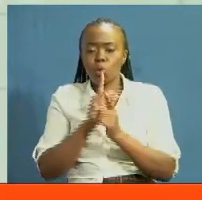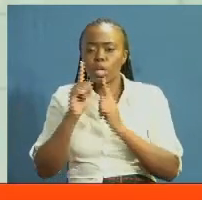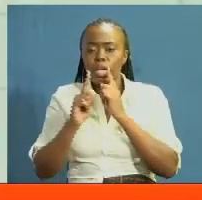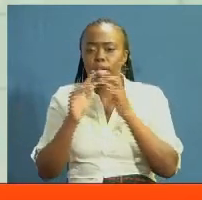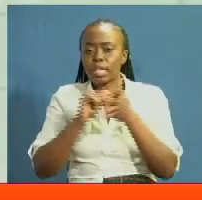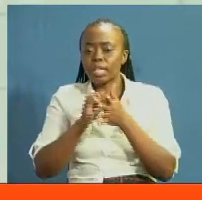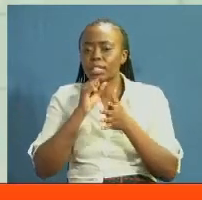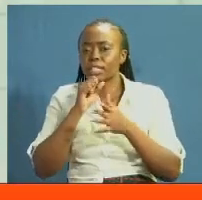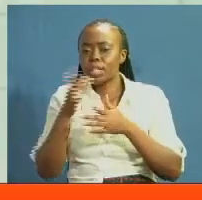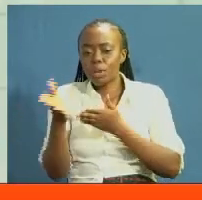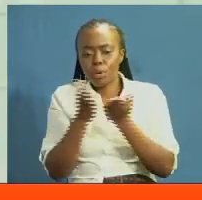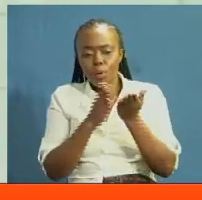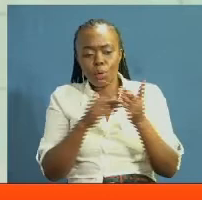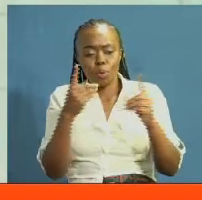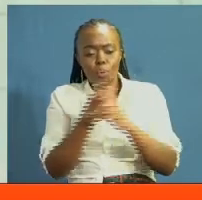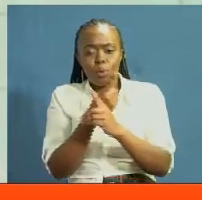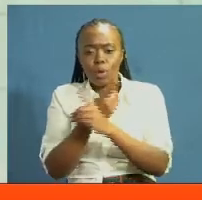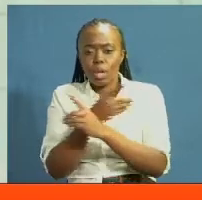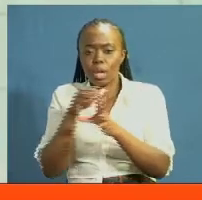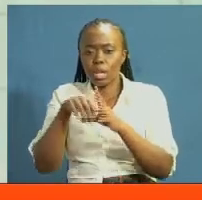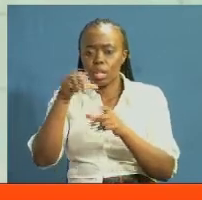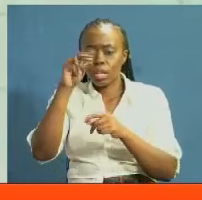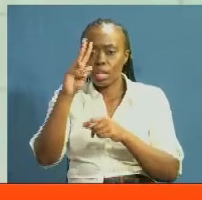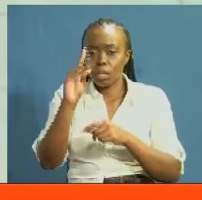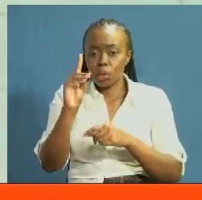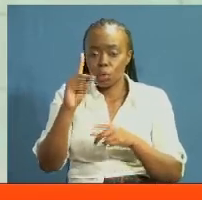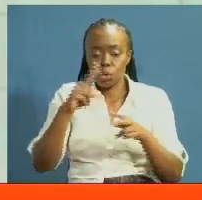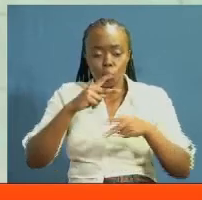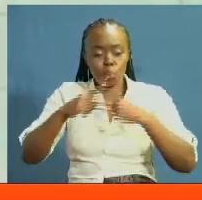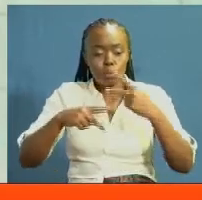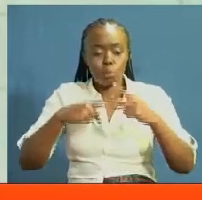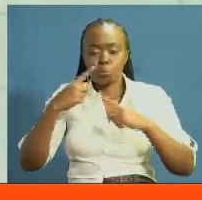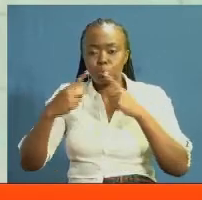that he is bringing divisions in the UDA party. Speaking after the burial of the